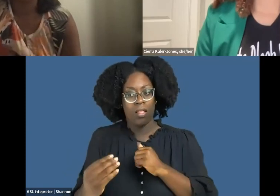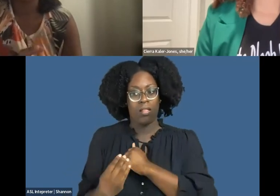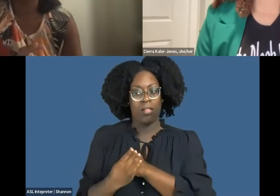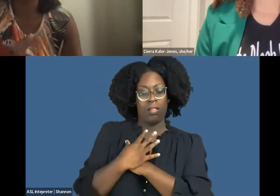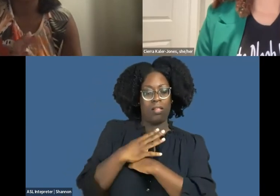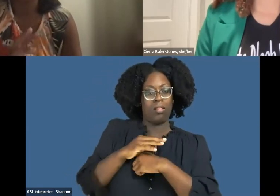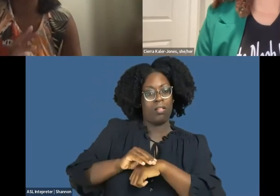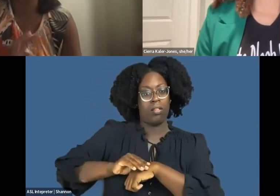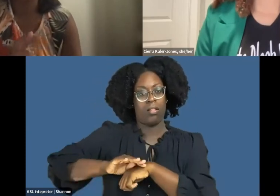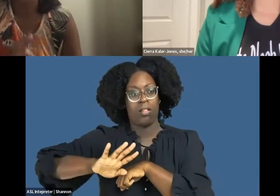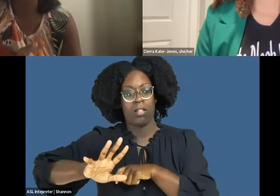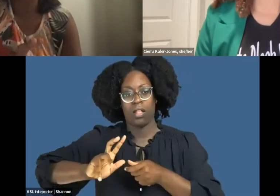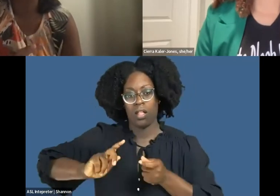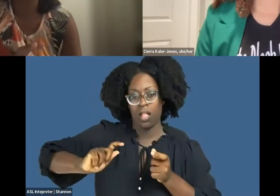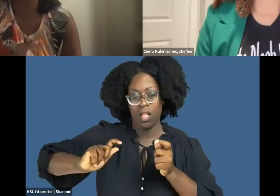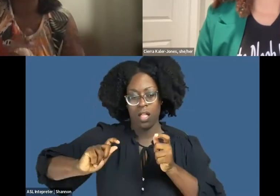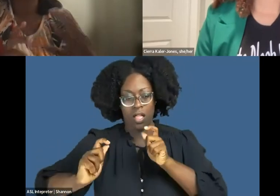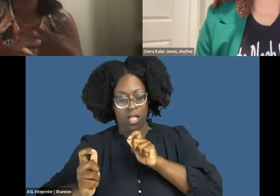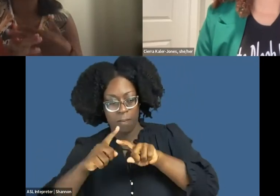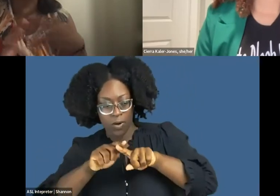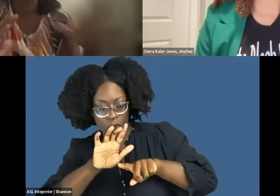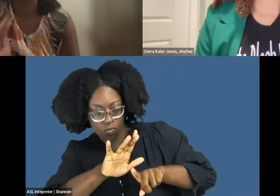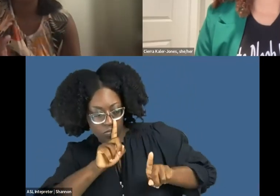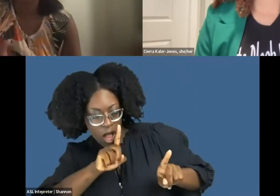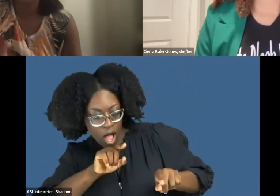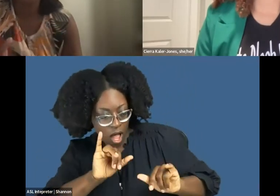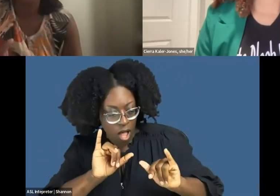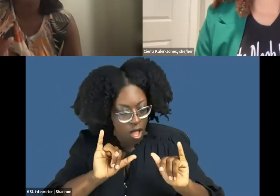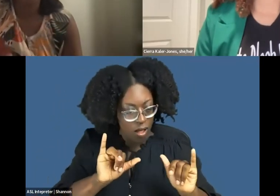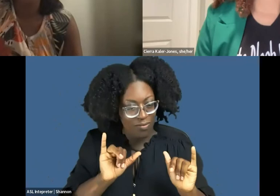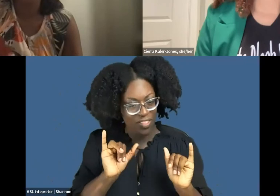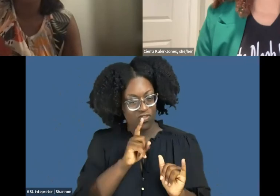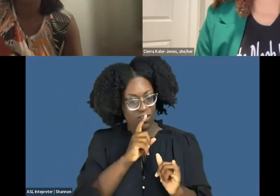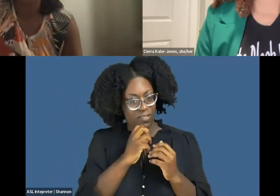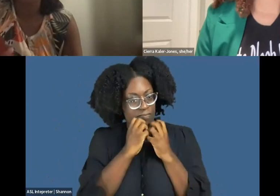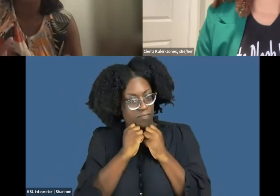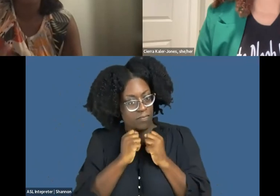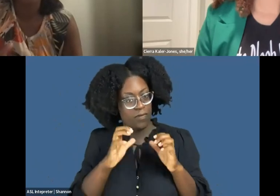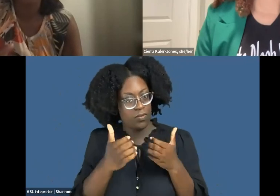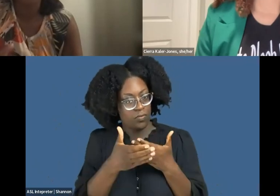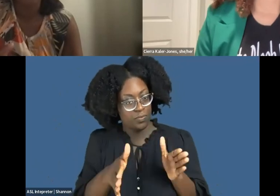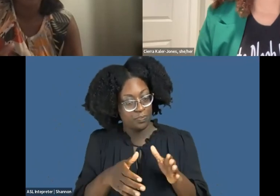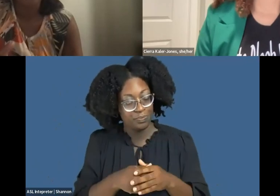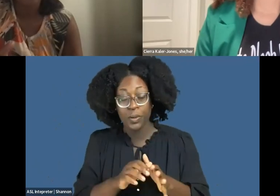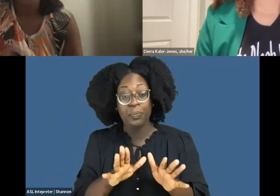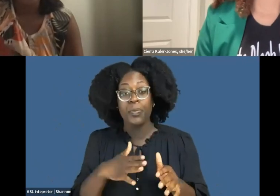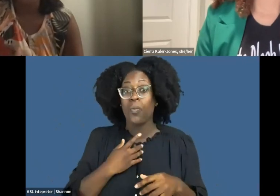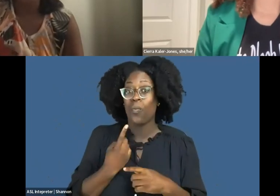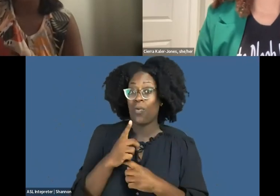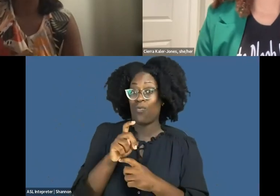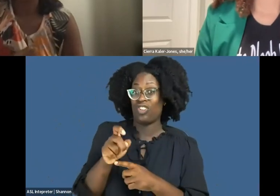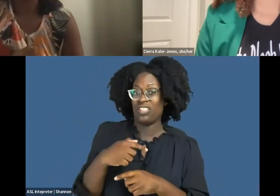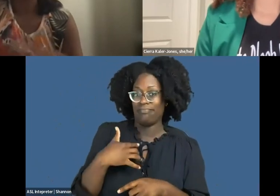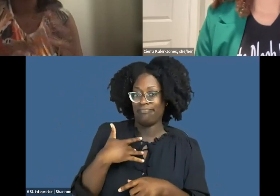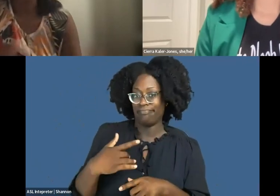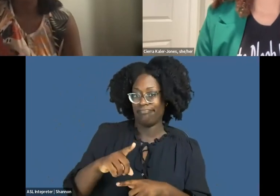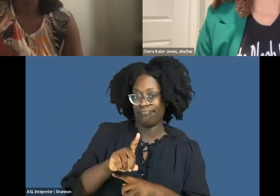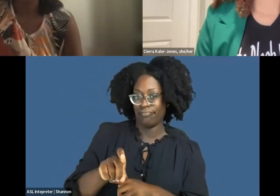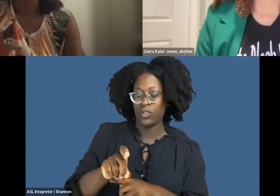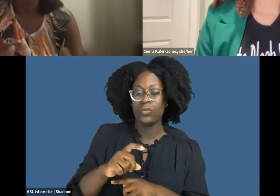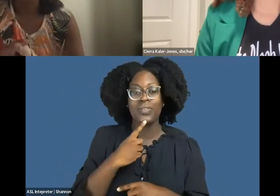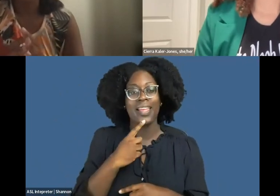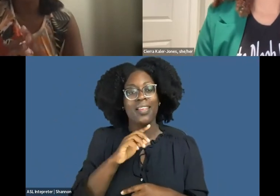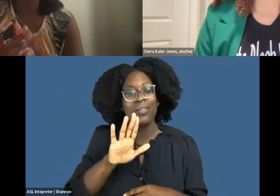write a reflection on that, ask them 3 things, just to rate their knowledge of African-American history on a scale of 1 to 10.